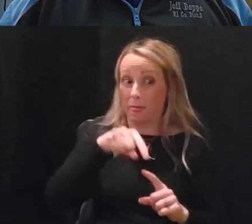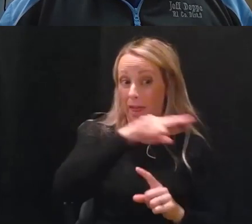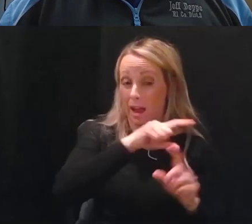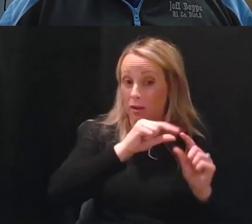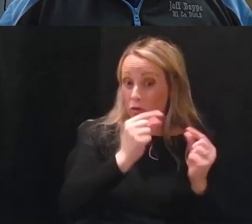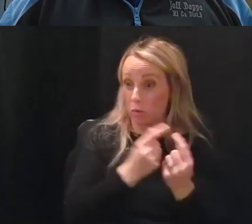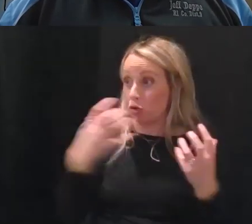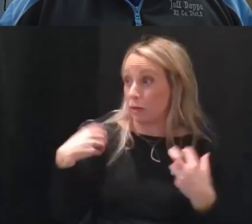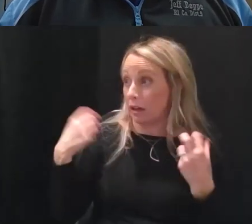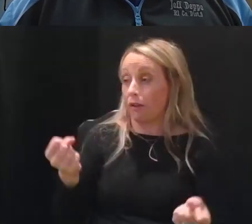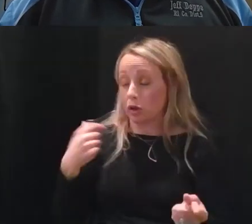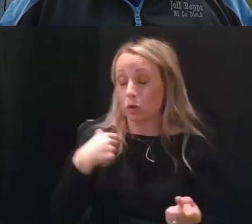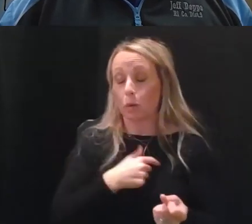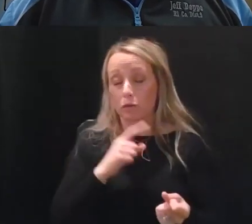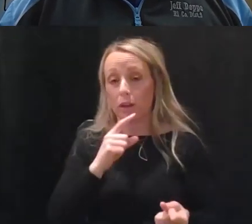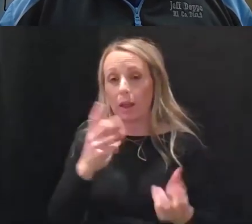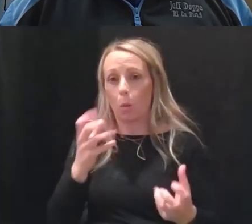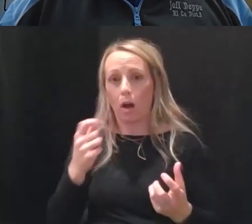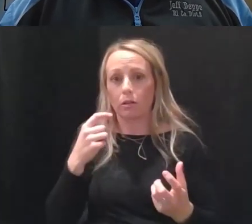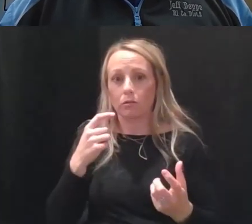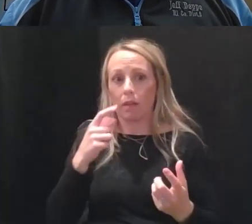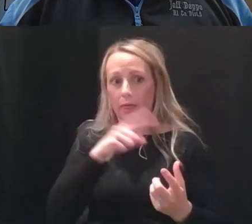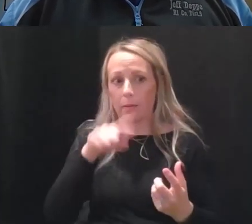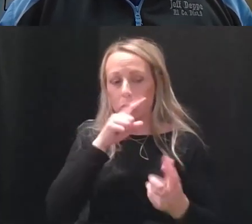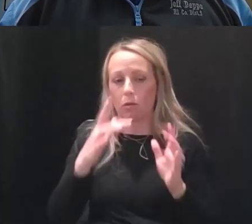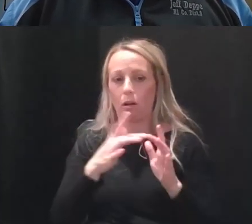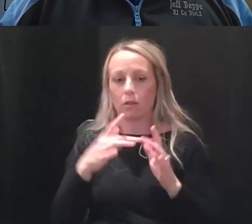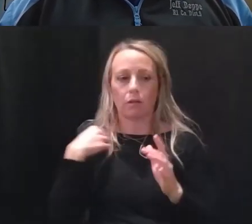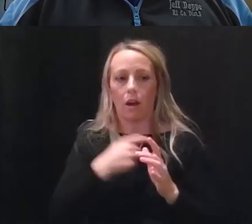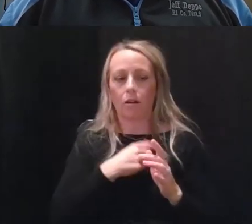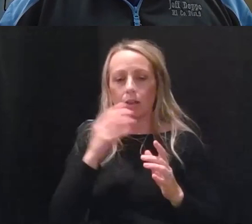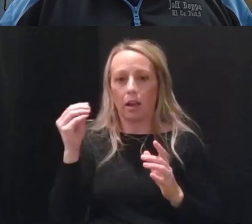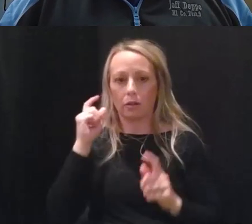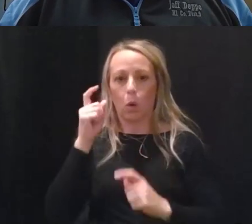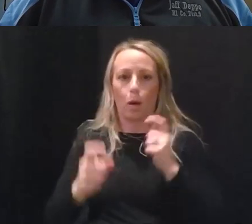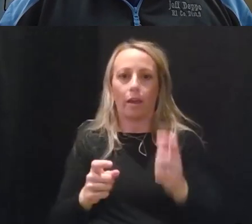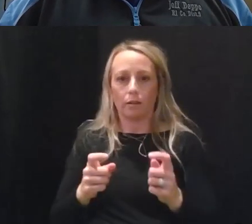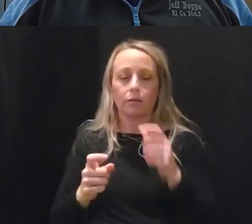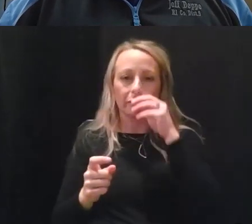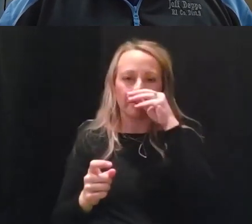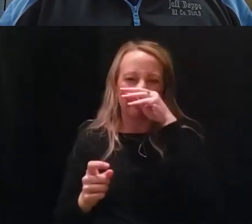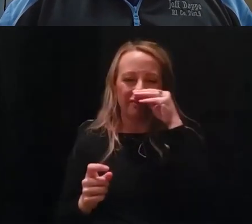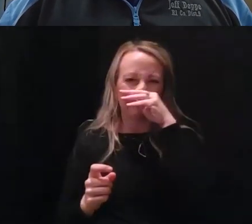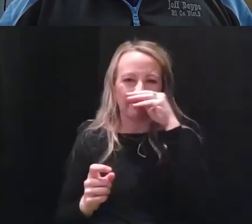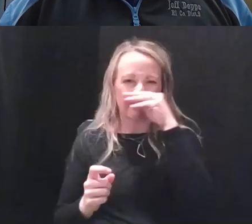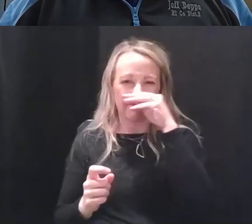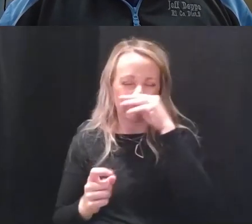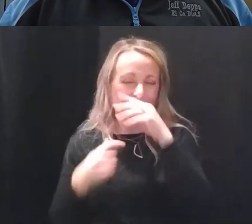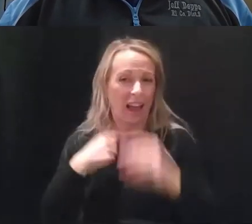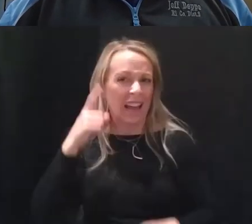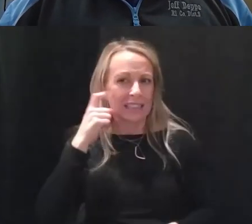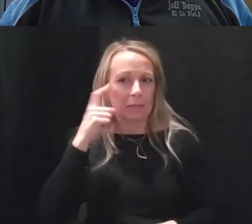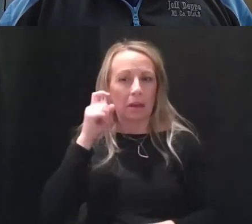and talk to us about donating. I suspect that as the next 8